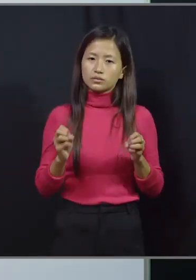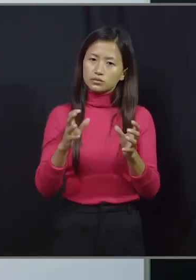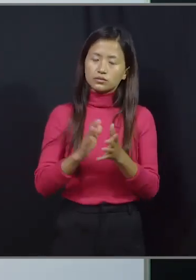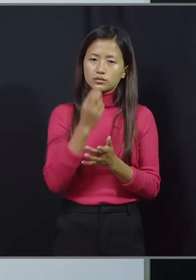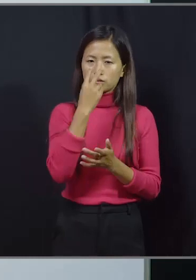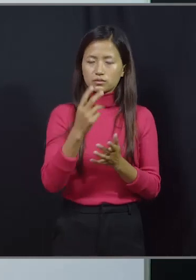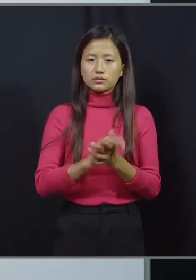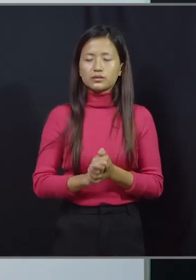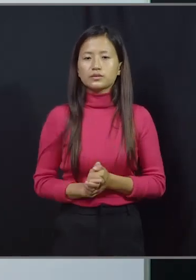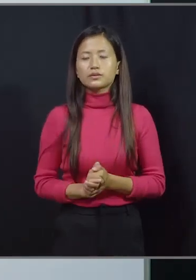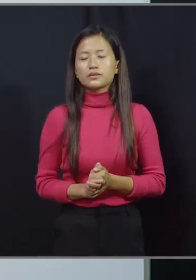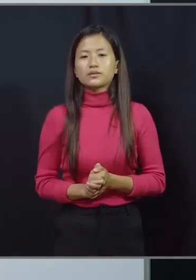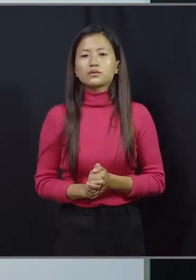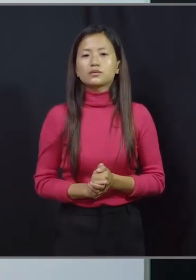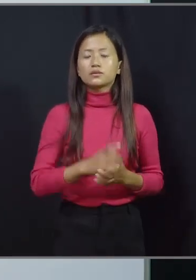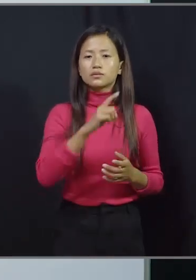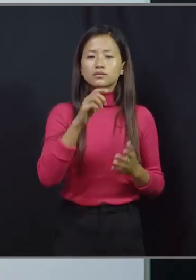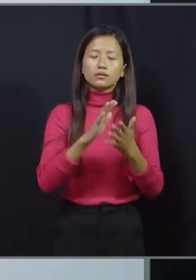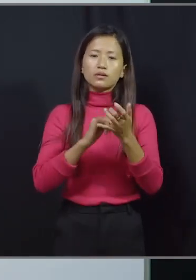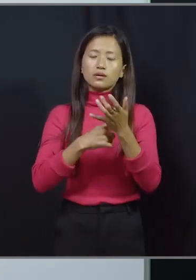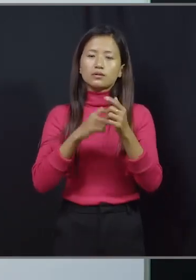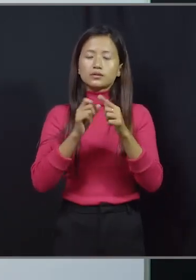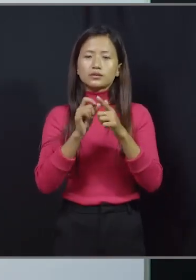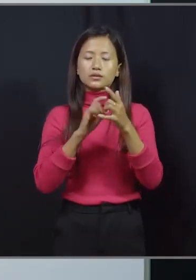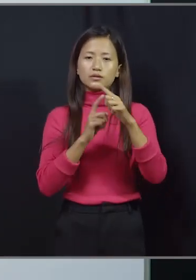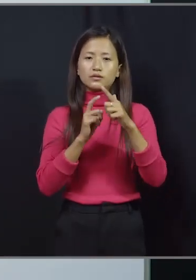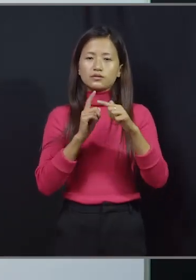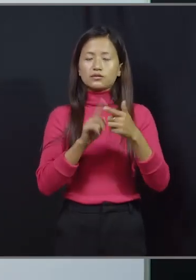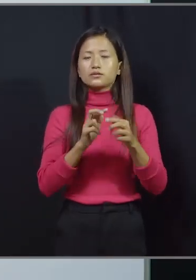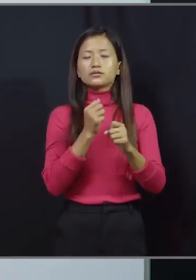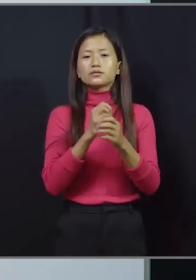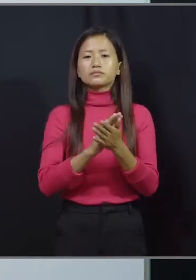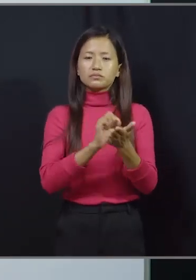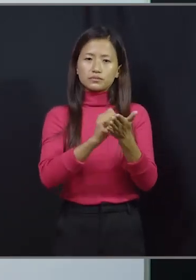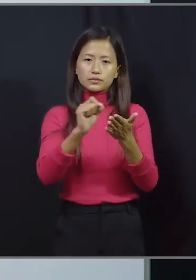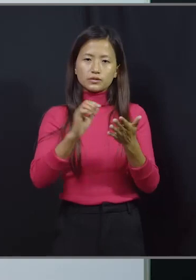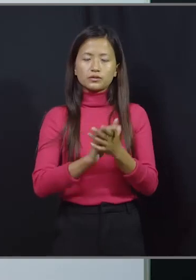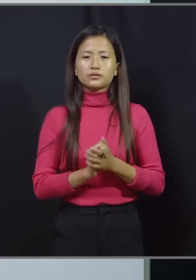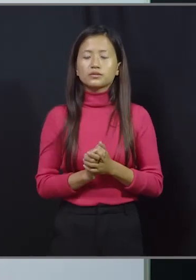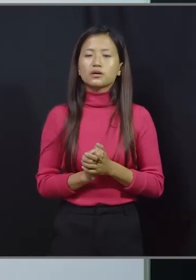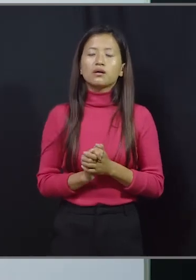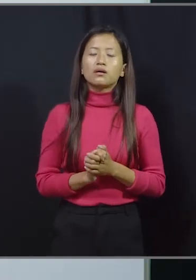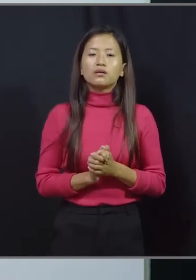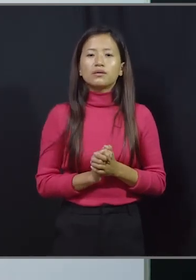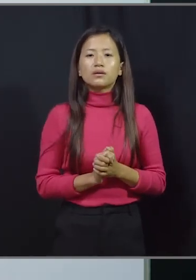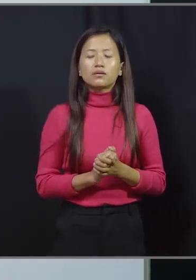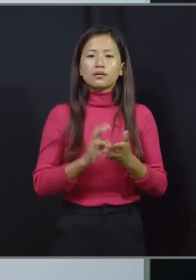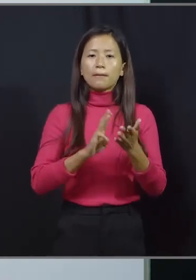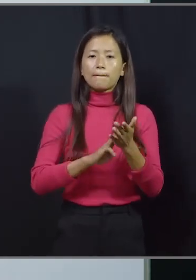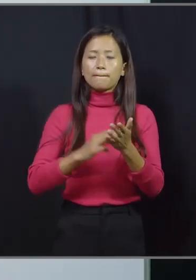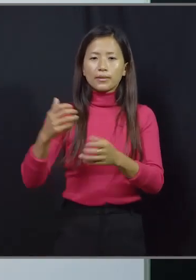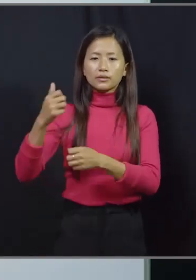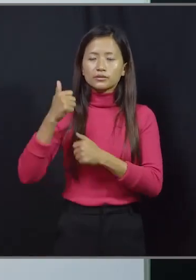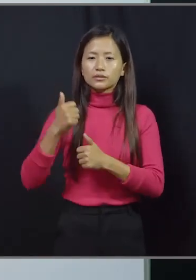in the writings of those contemporary writers, that is the recent writers, military